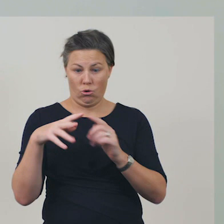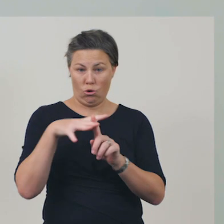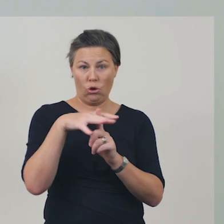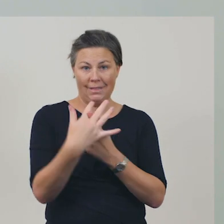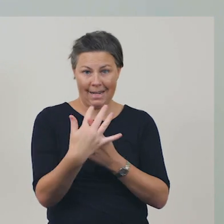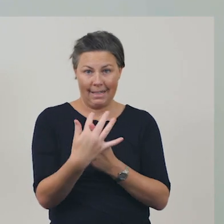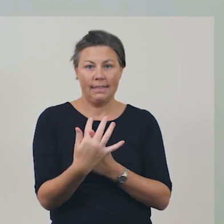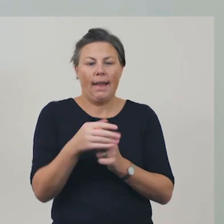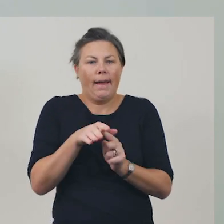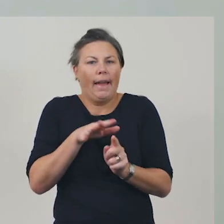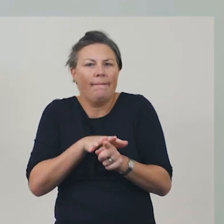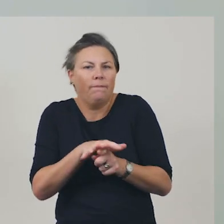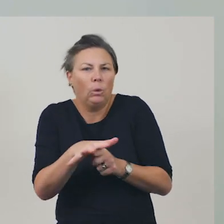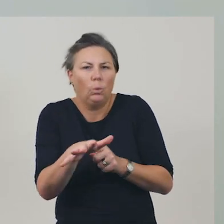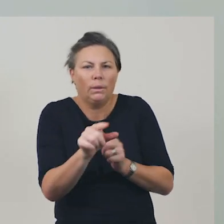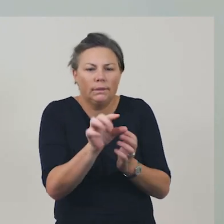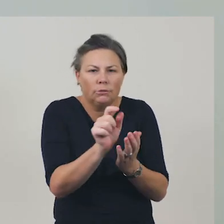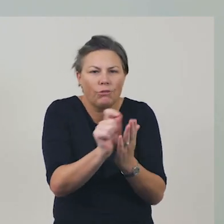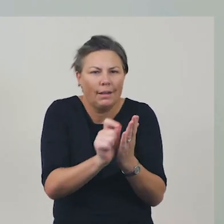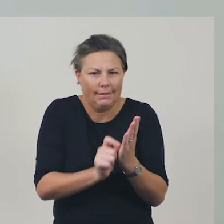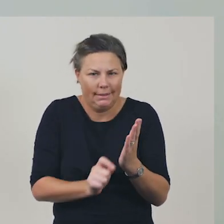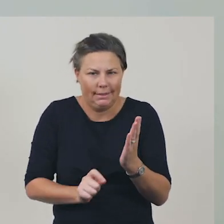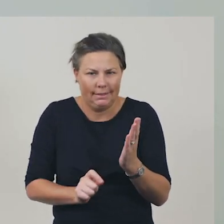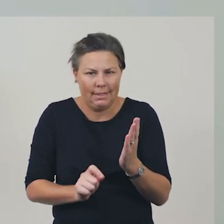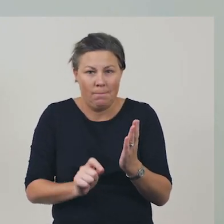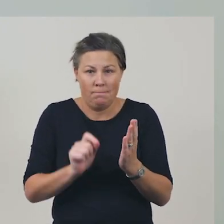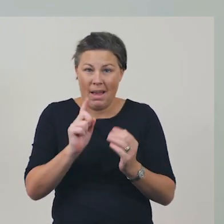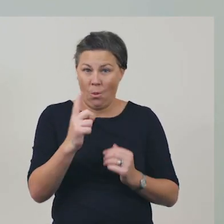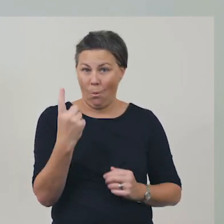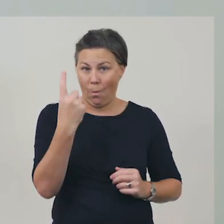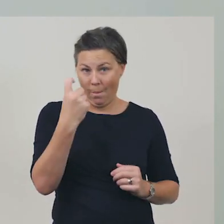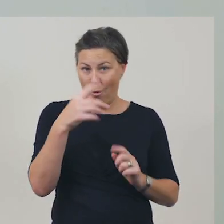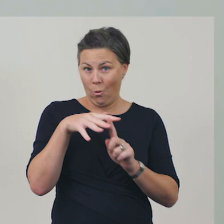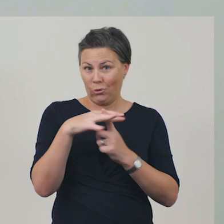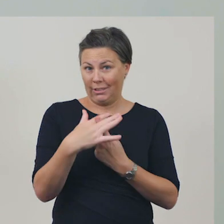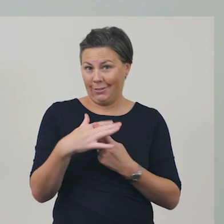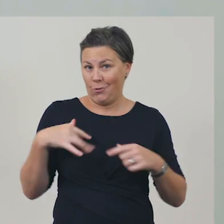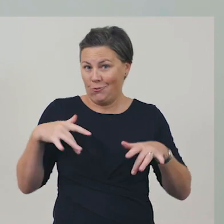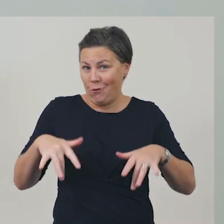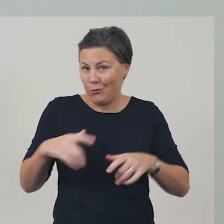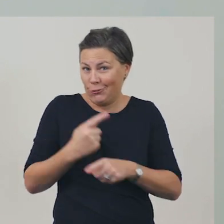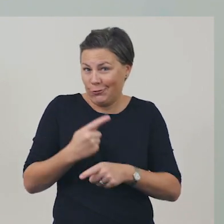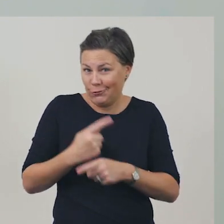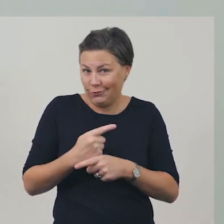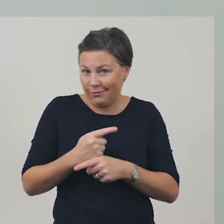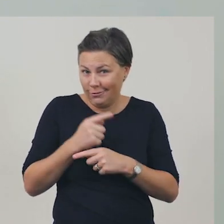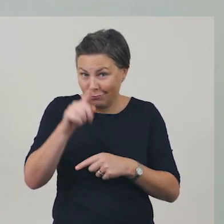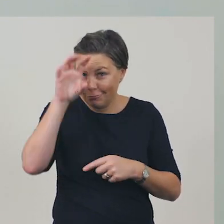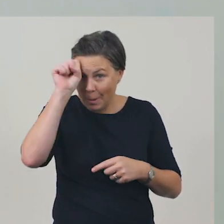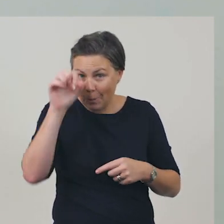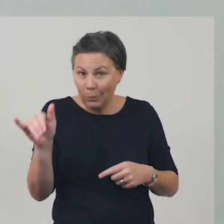text. But there's one more context that we are going to consider today. Can you remember what it